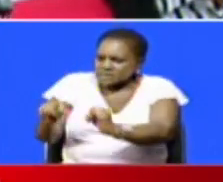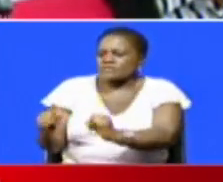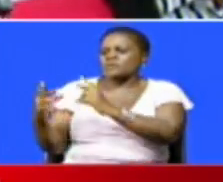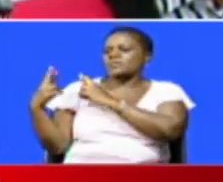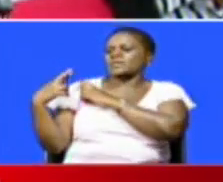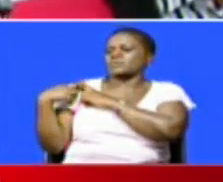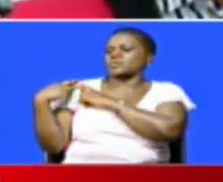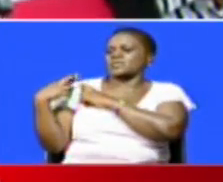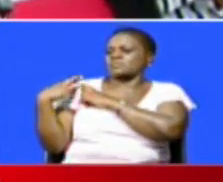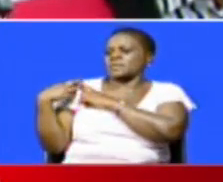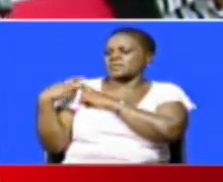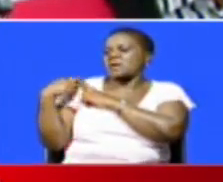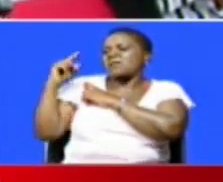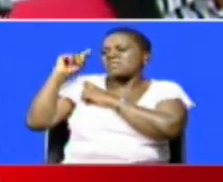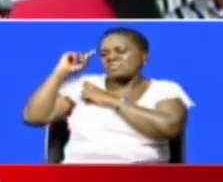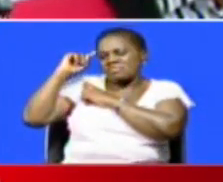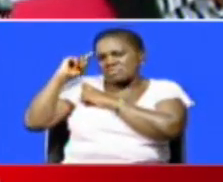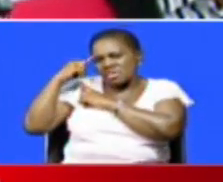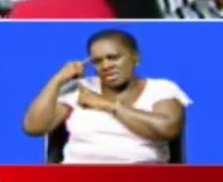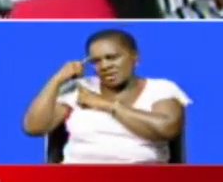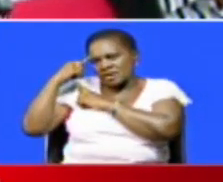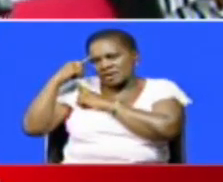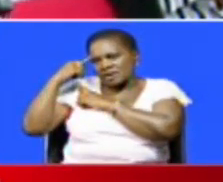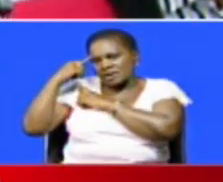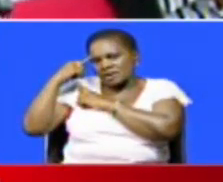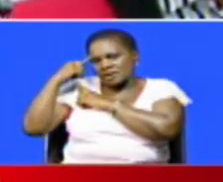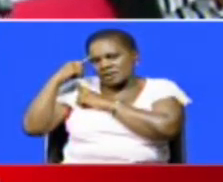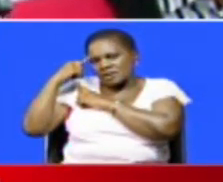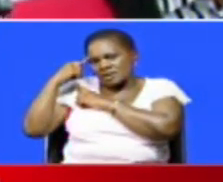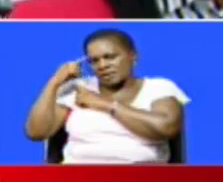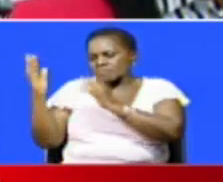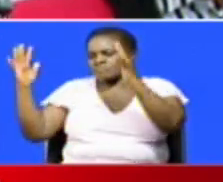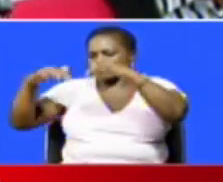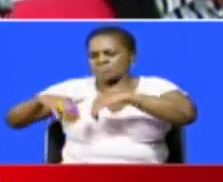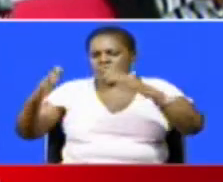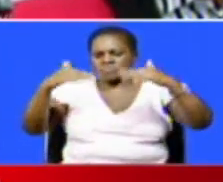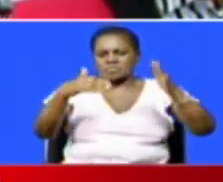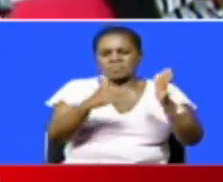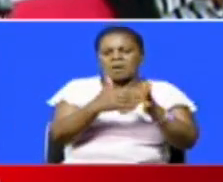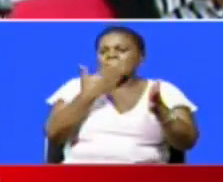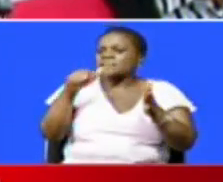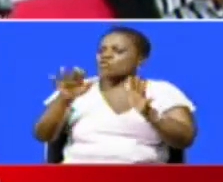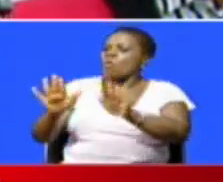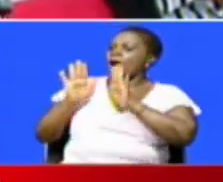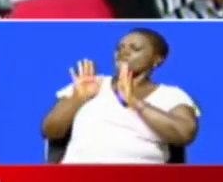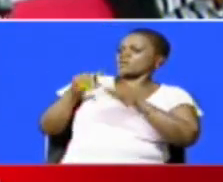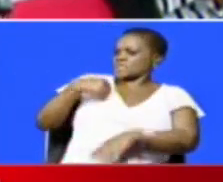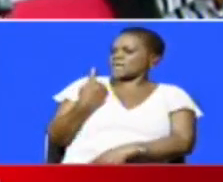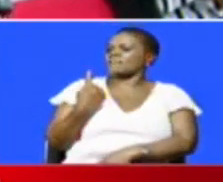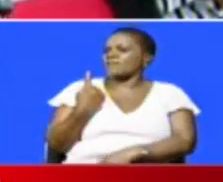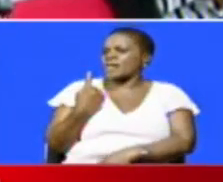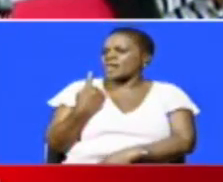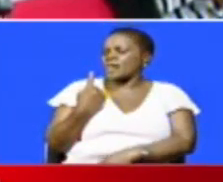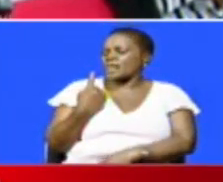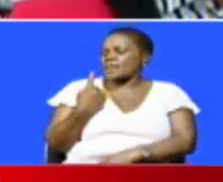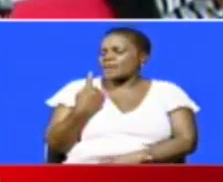responsibility. If you think they are in gatherings that have been prohibited, why don't you avoid them yourselves? So